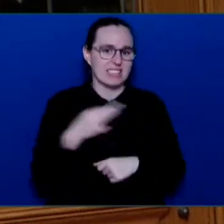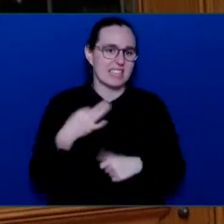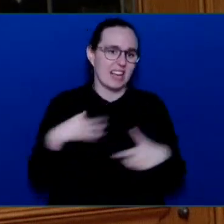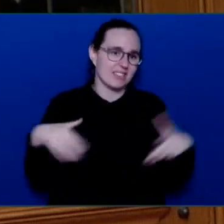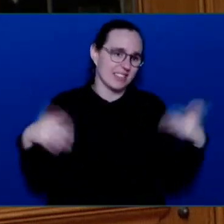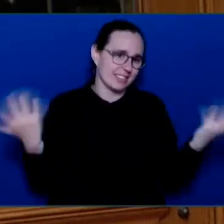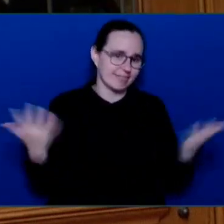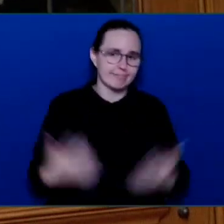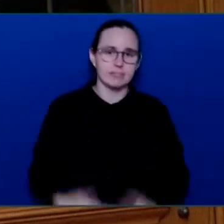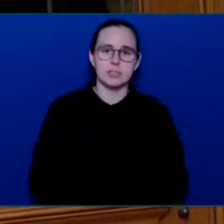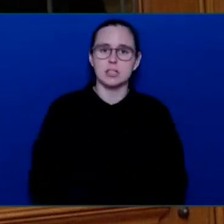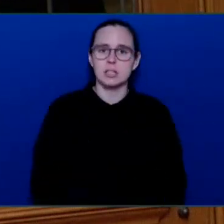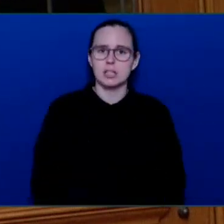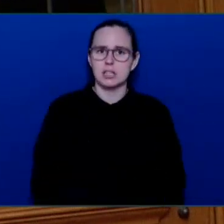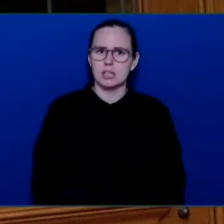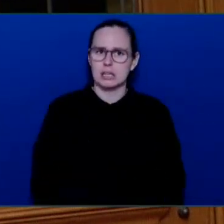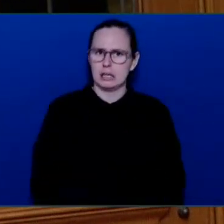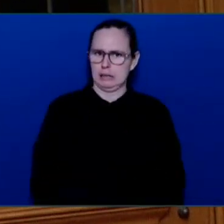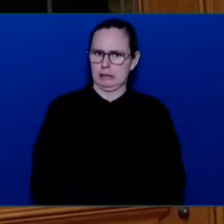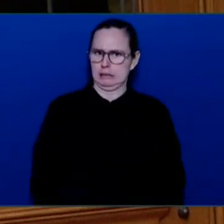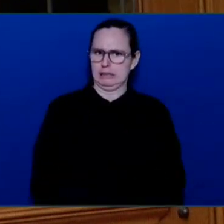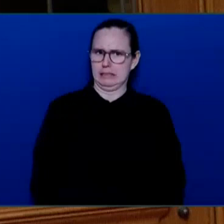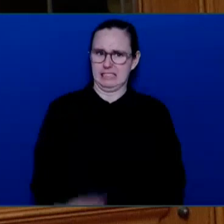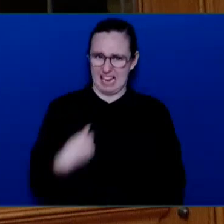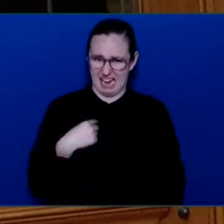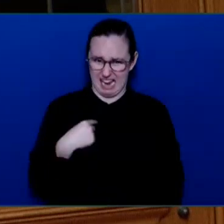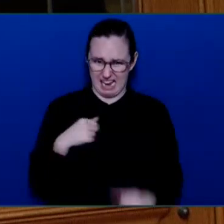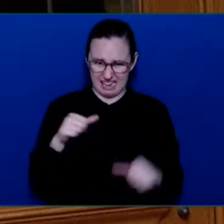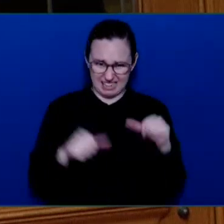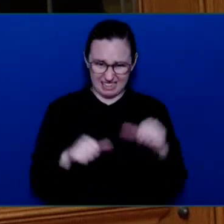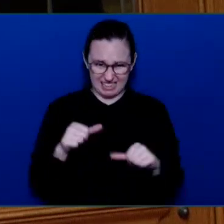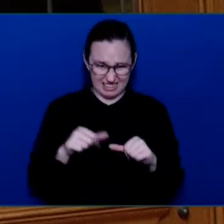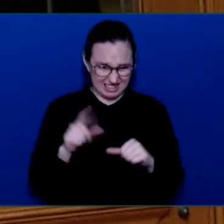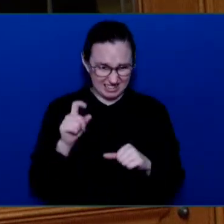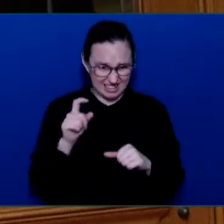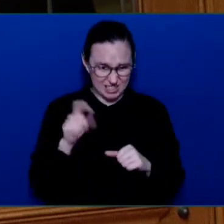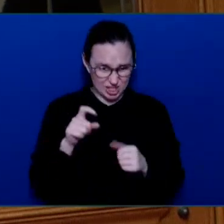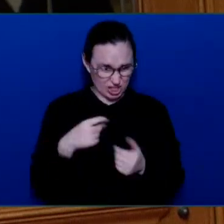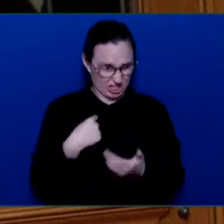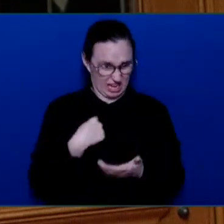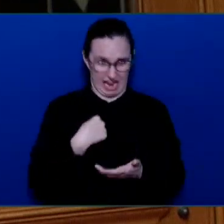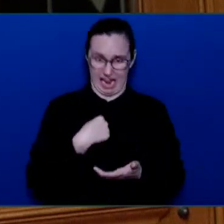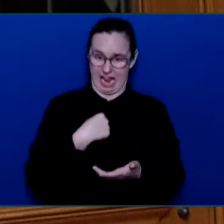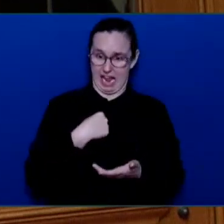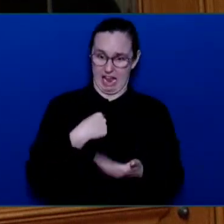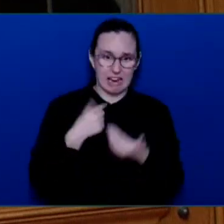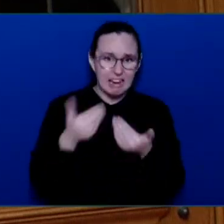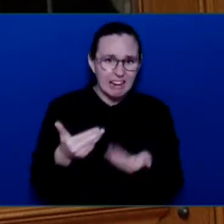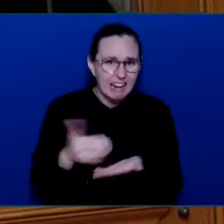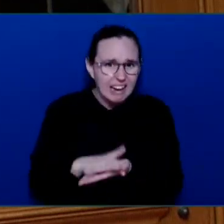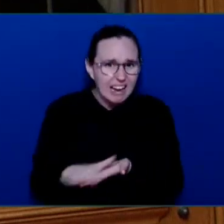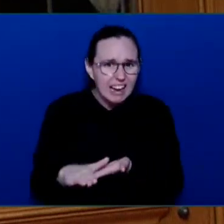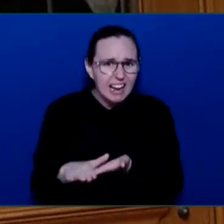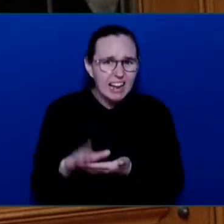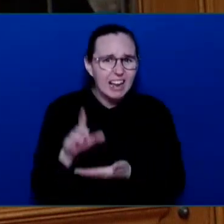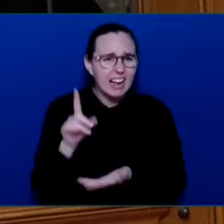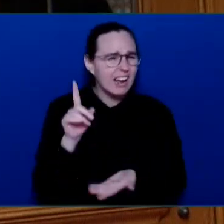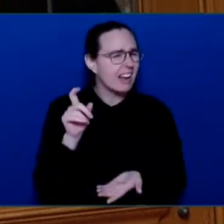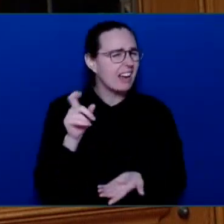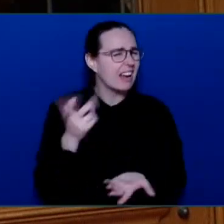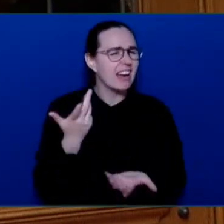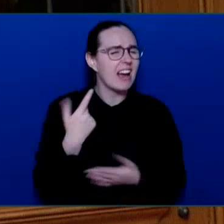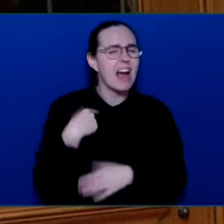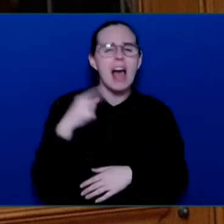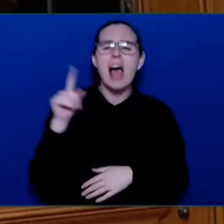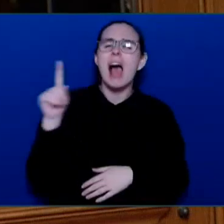bathroom myself. My question to the Health Minister: should patients and their families